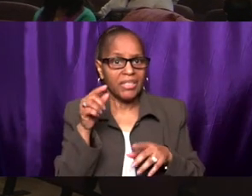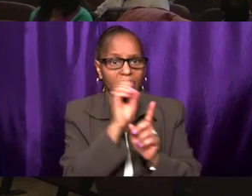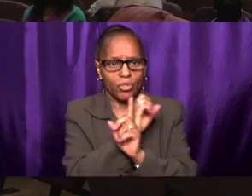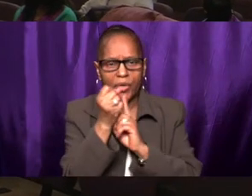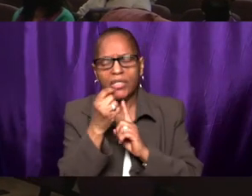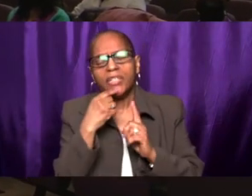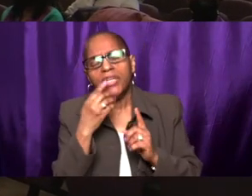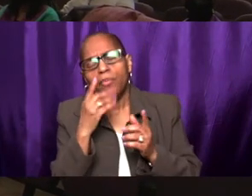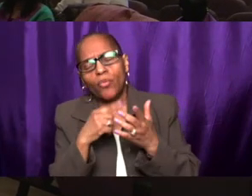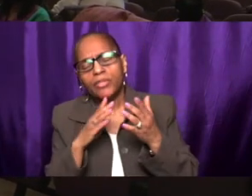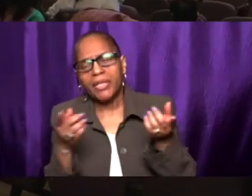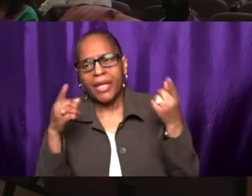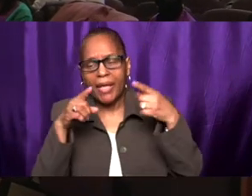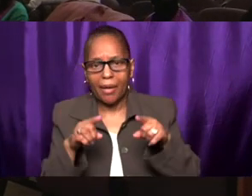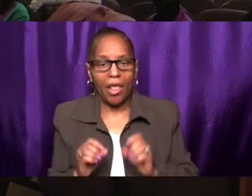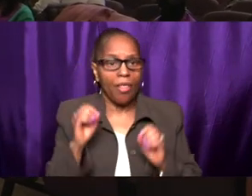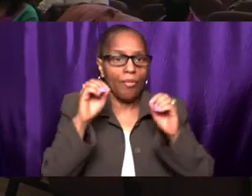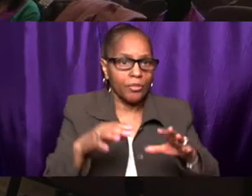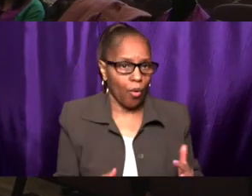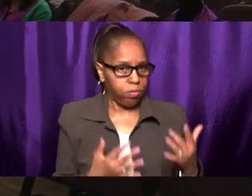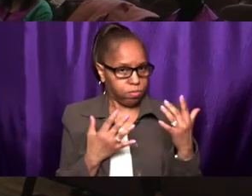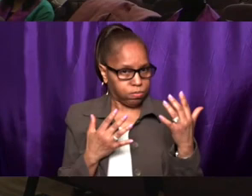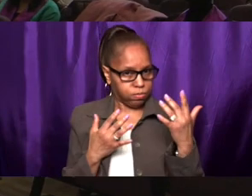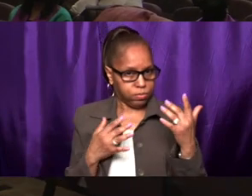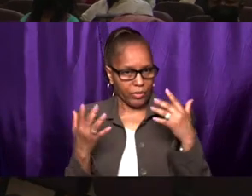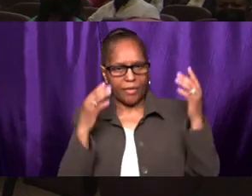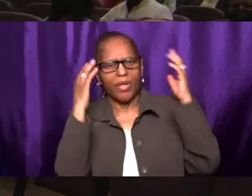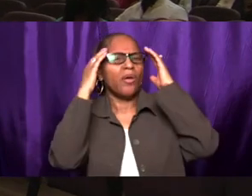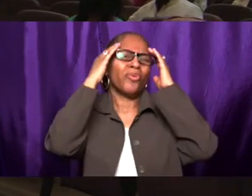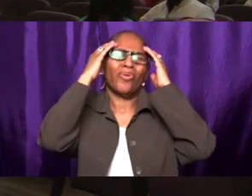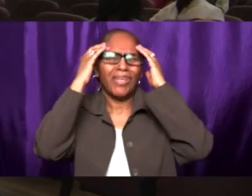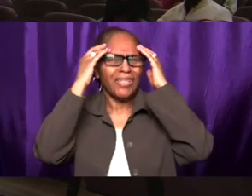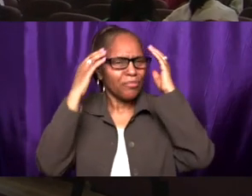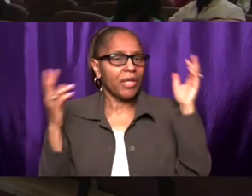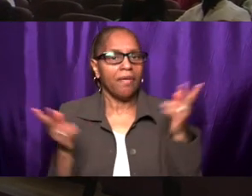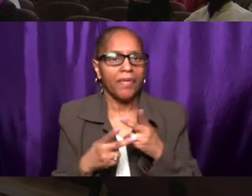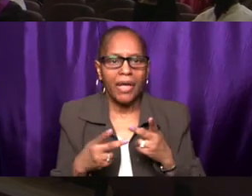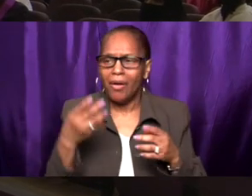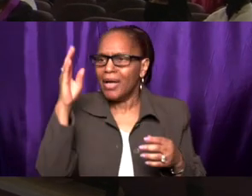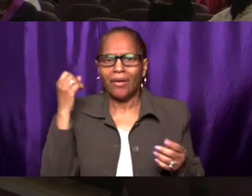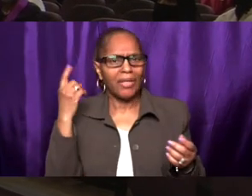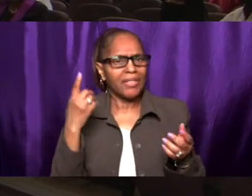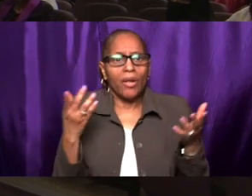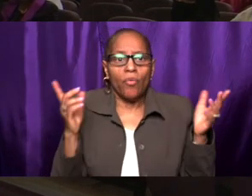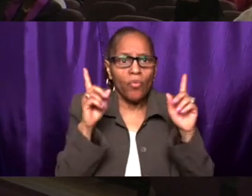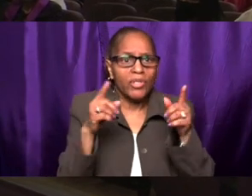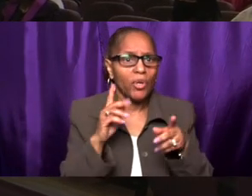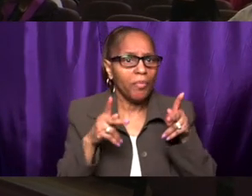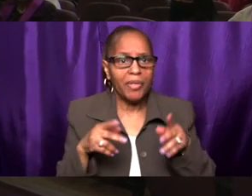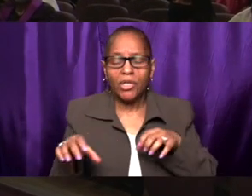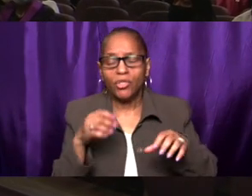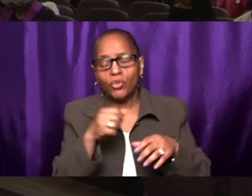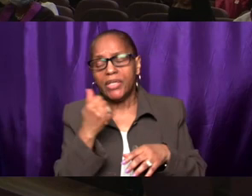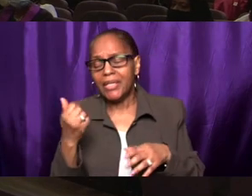me what's been happening. It throws him in the fire. It drives him crazy. I'm trying to figure out, God, I don't know. I don't understand. And I went to your people, but they couldn't